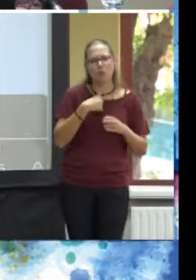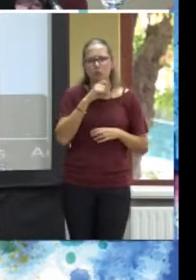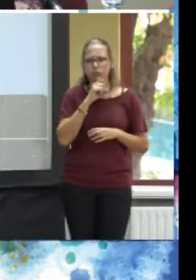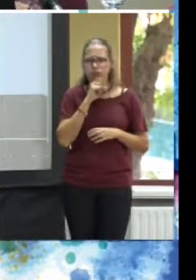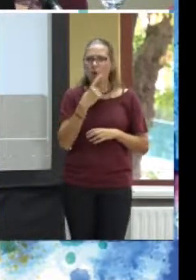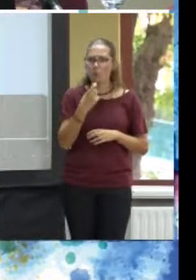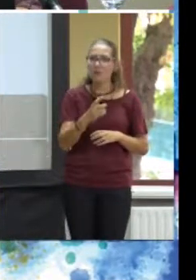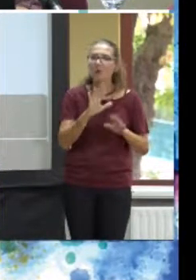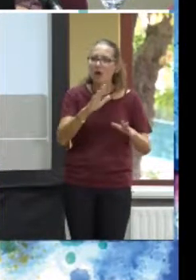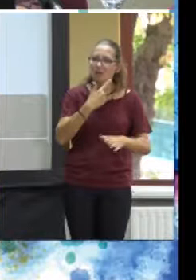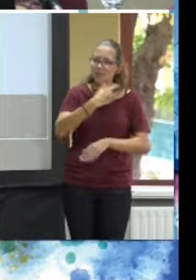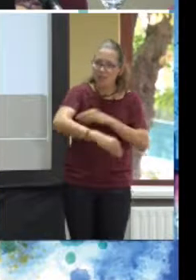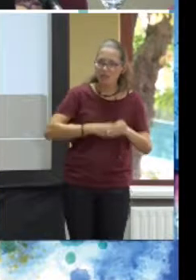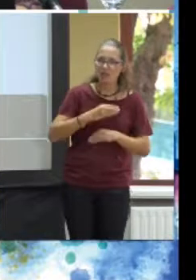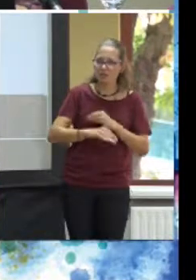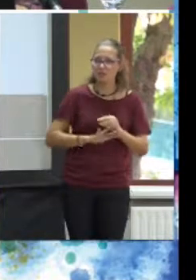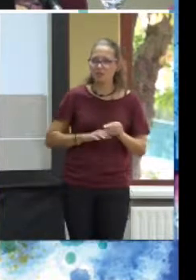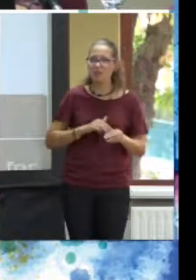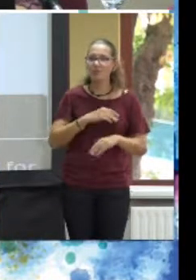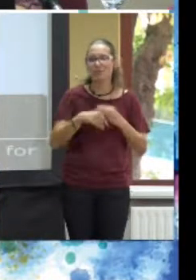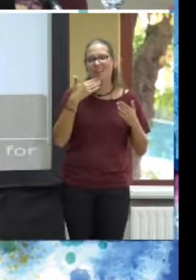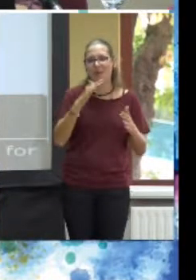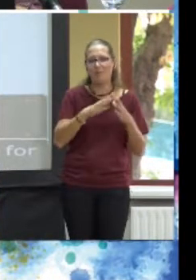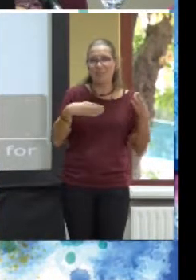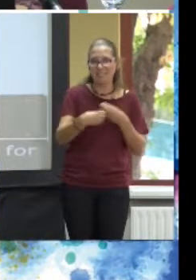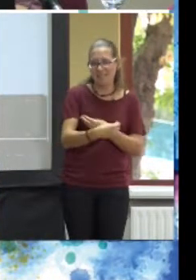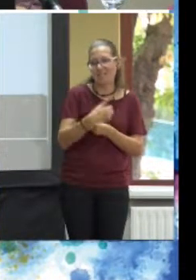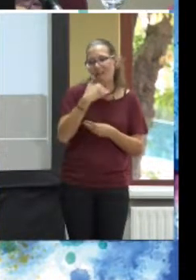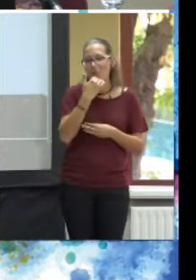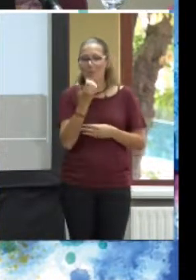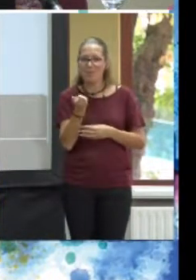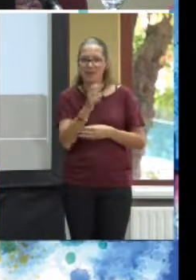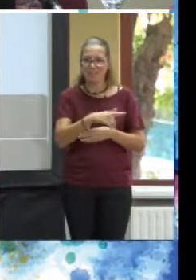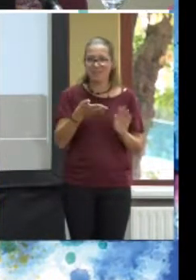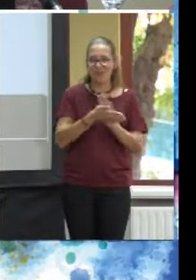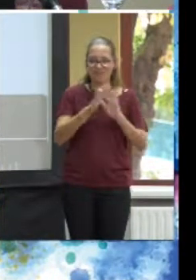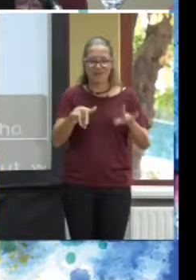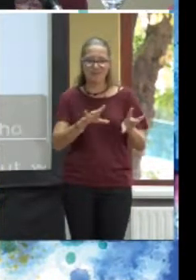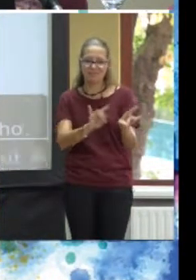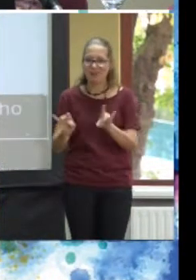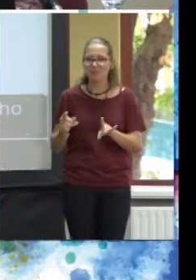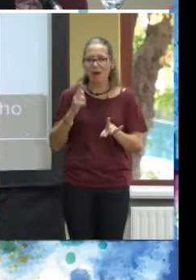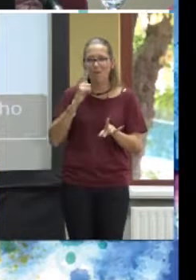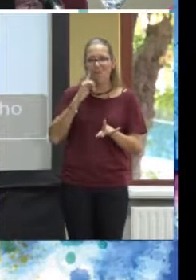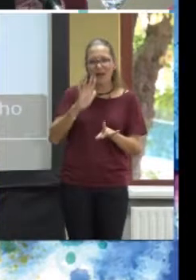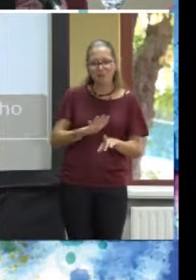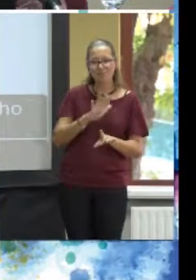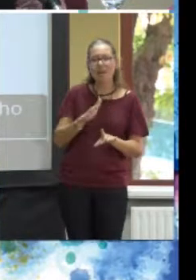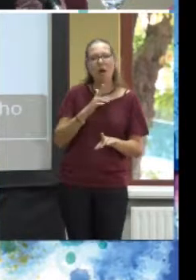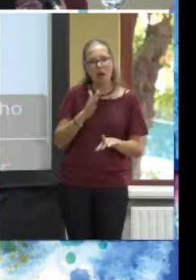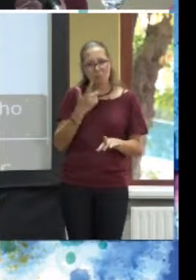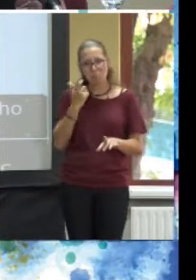we have done it with materials that had a metallic inclusions, so the touch and the look and feel is